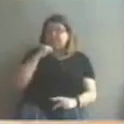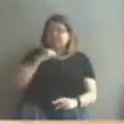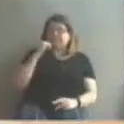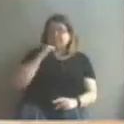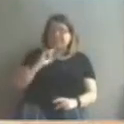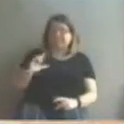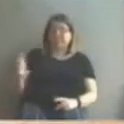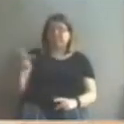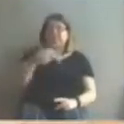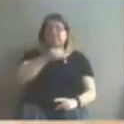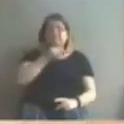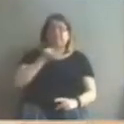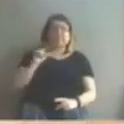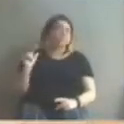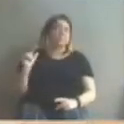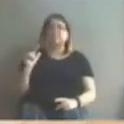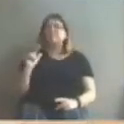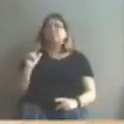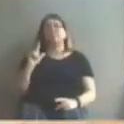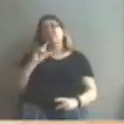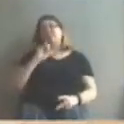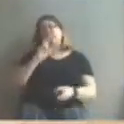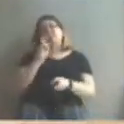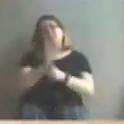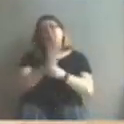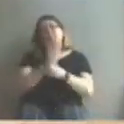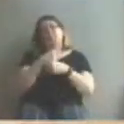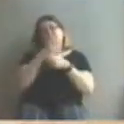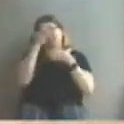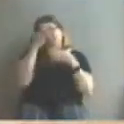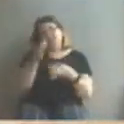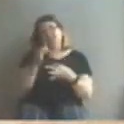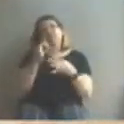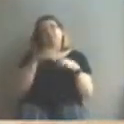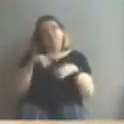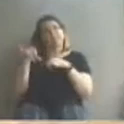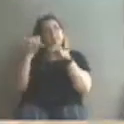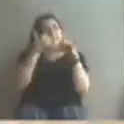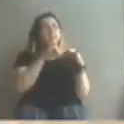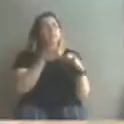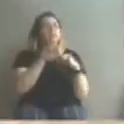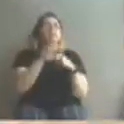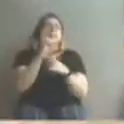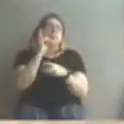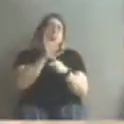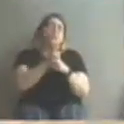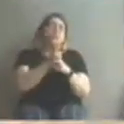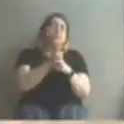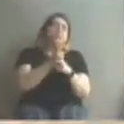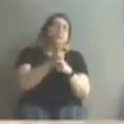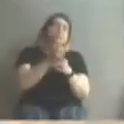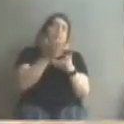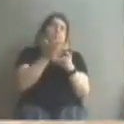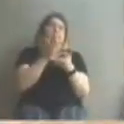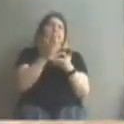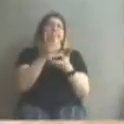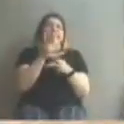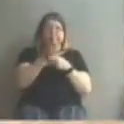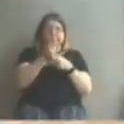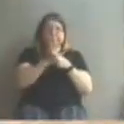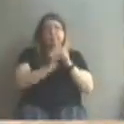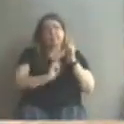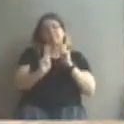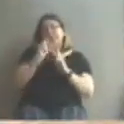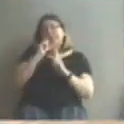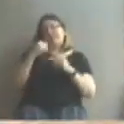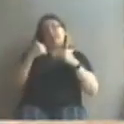a rotating scheme, it's really difficult for us to make decisions consistently. It's difficult for us to treat people in a consistent way, and it really doesn't